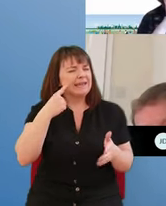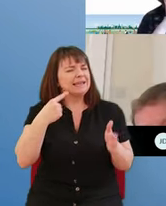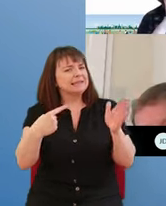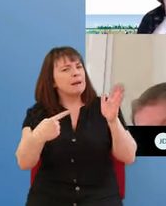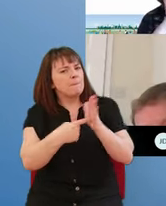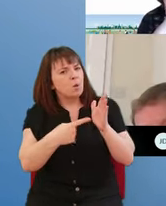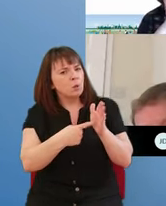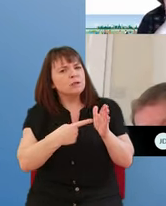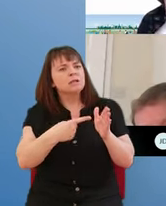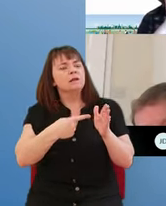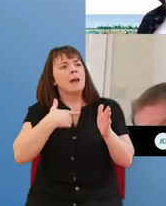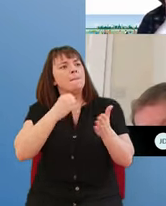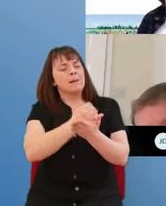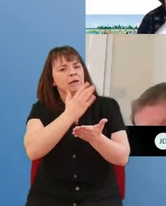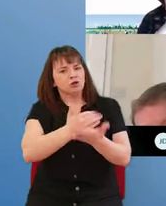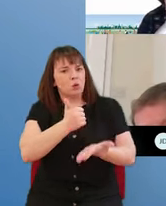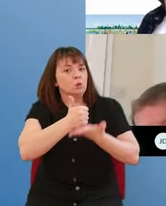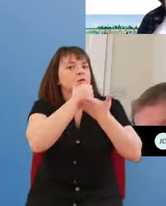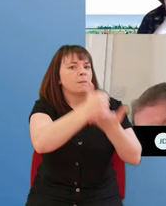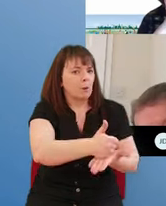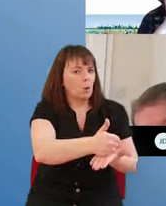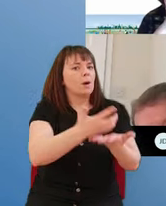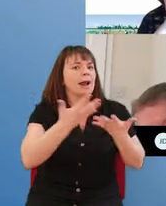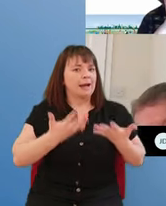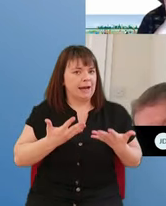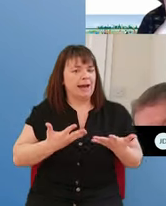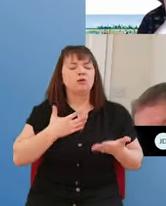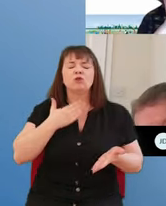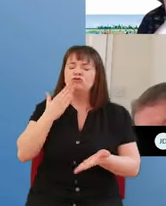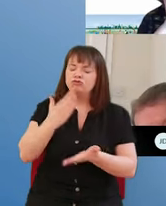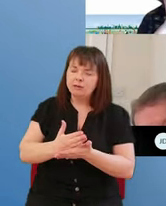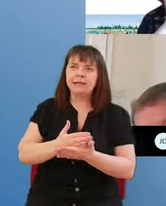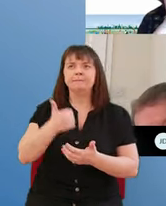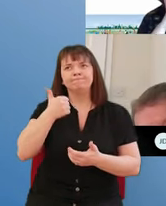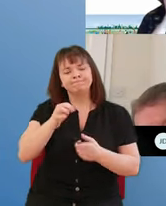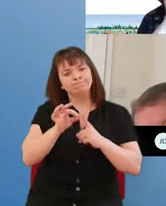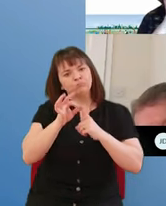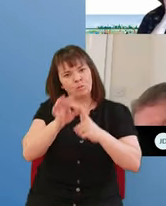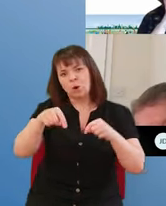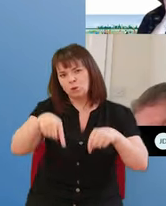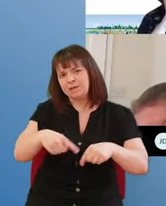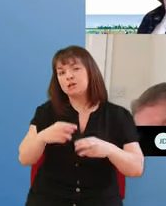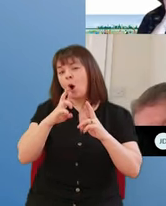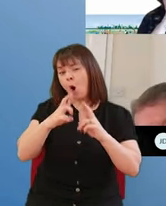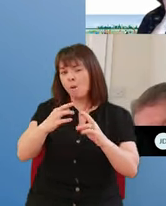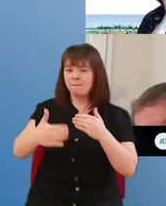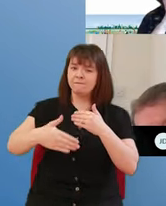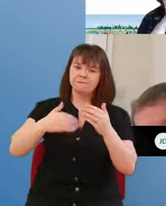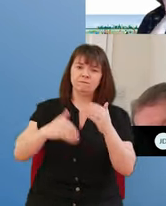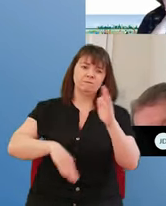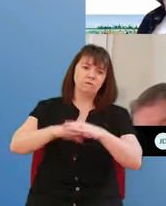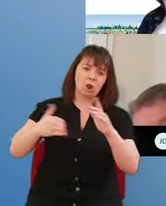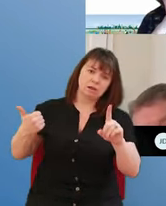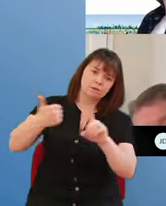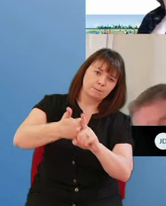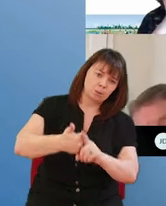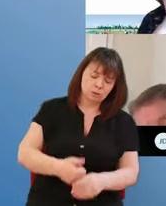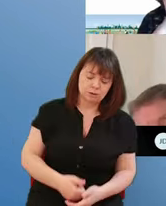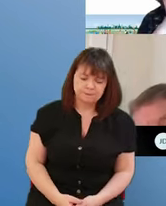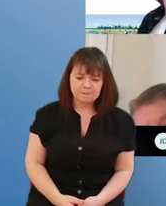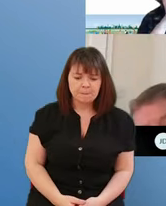you. What we would like to do is to use what's known as positive deviance. Positive deviance is